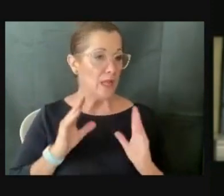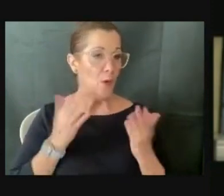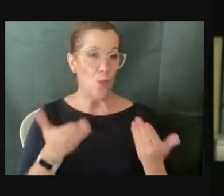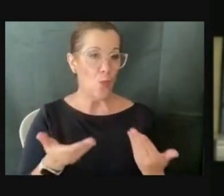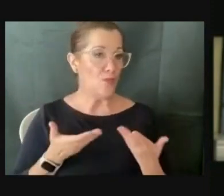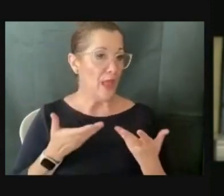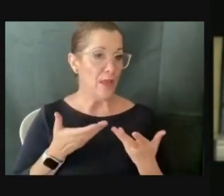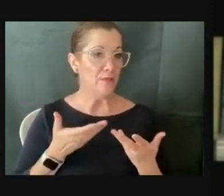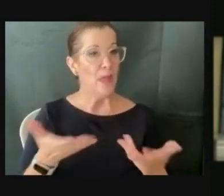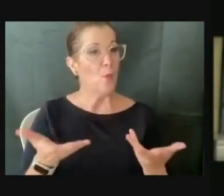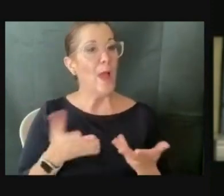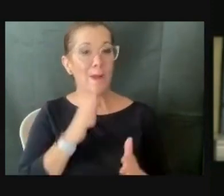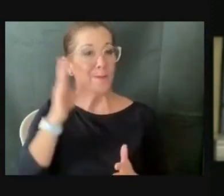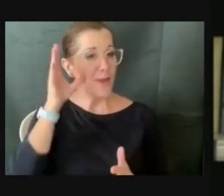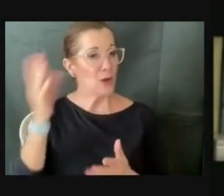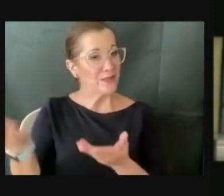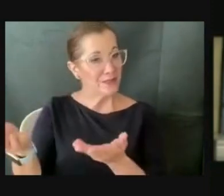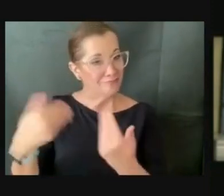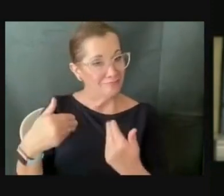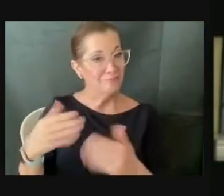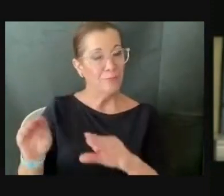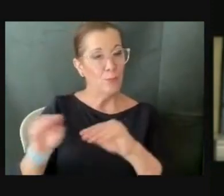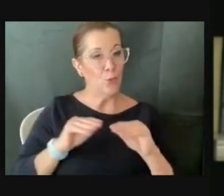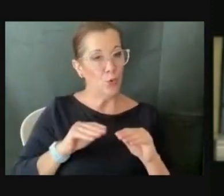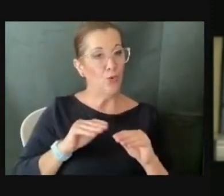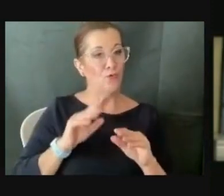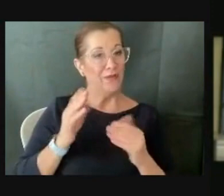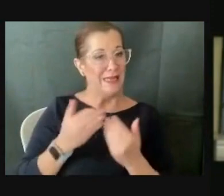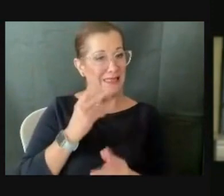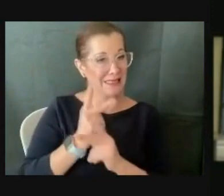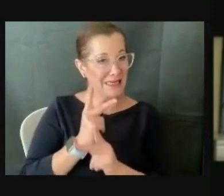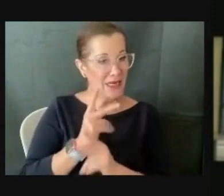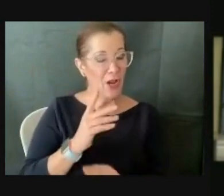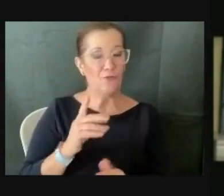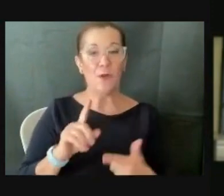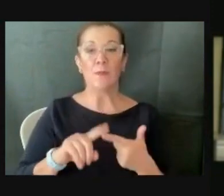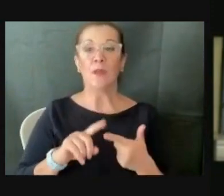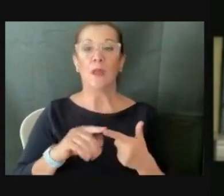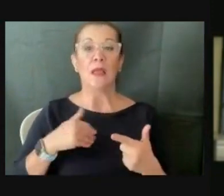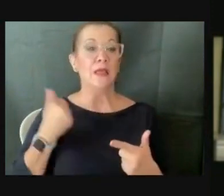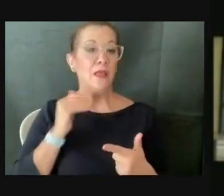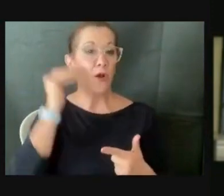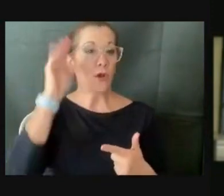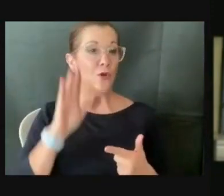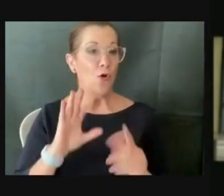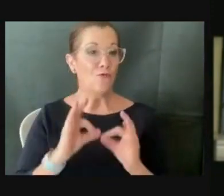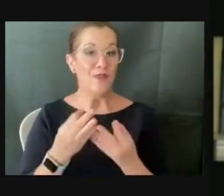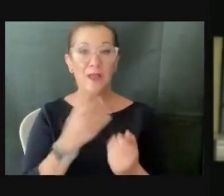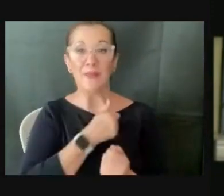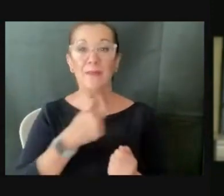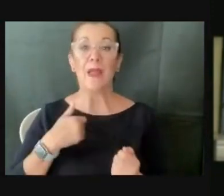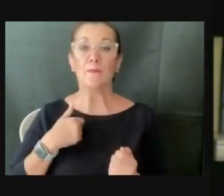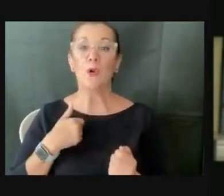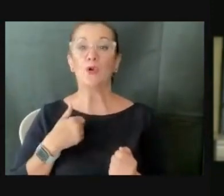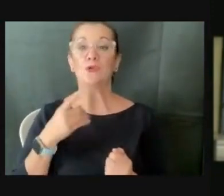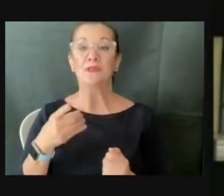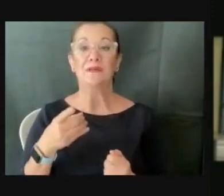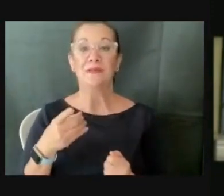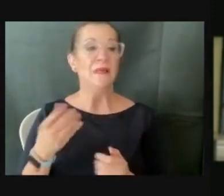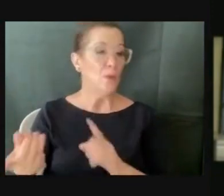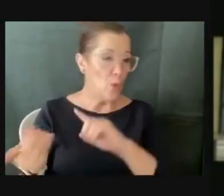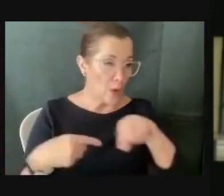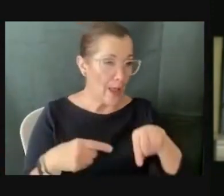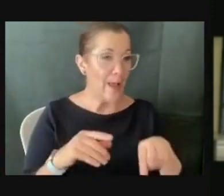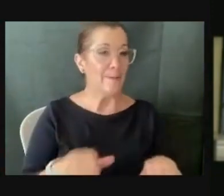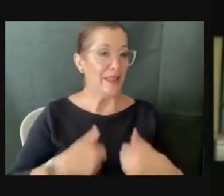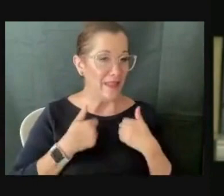closer to live with them so they can more easily care for them. Also for young adult family members that they